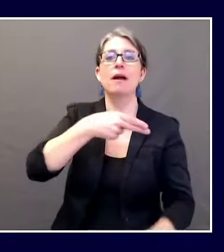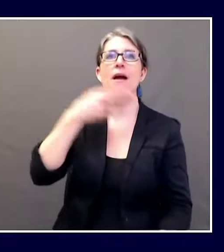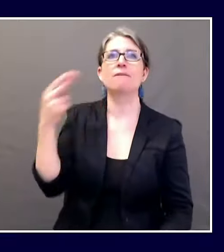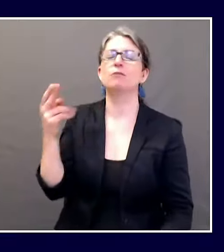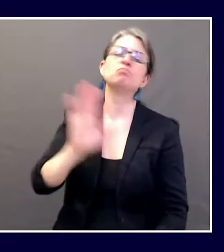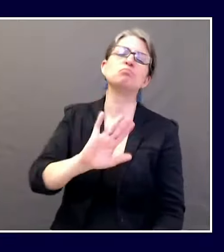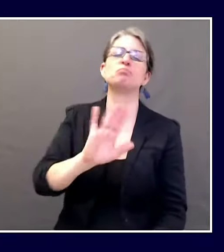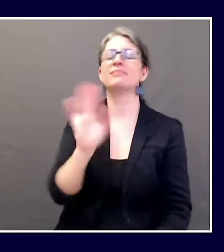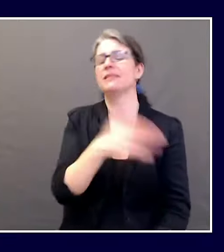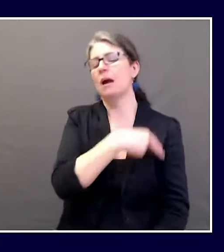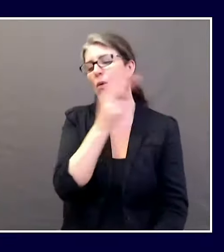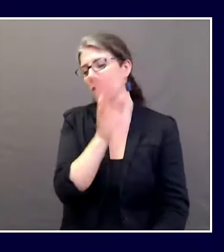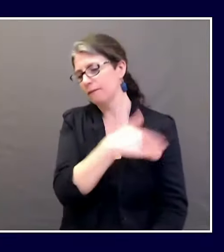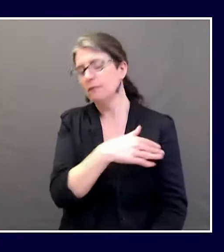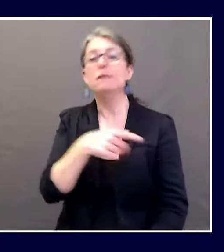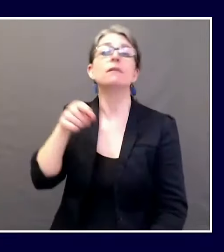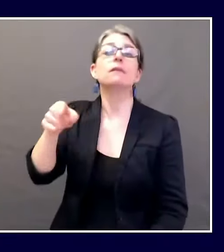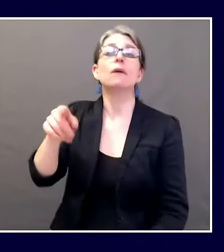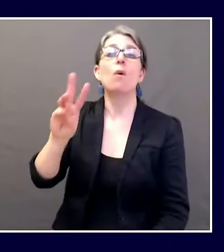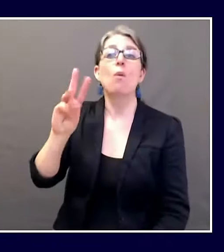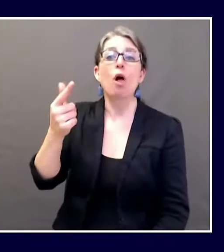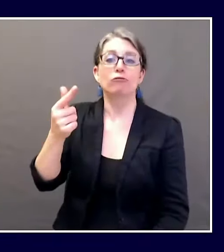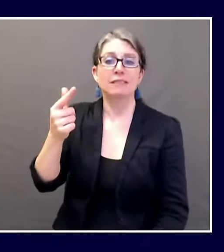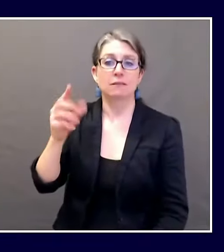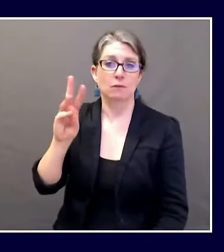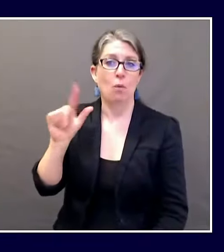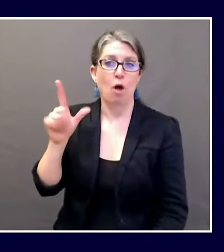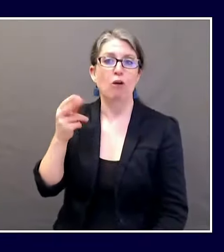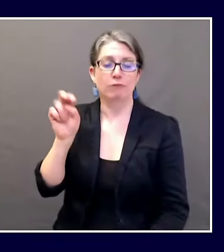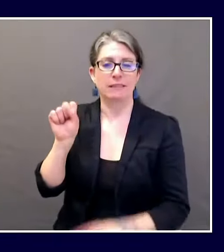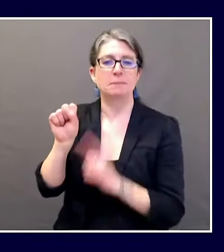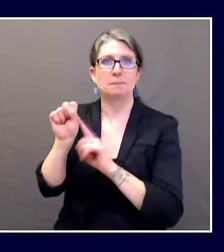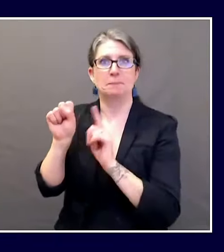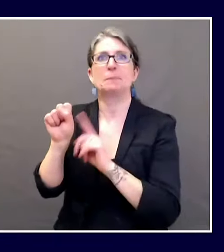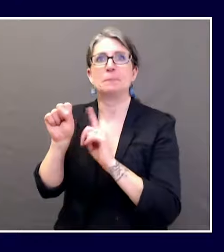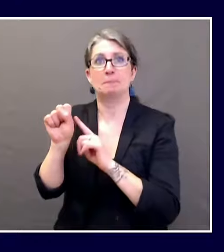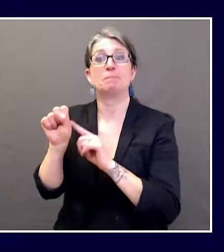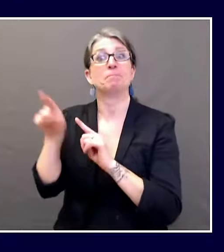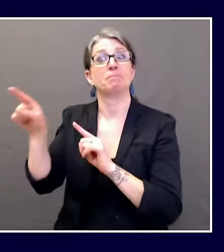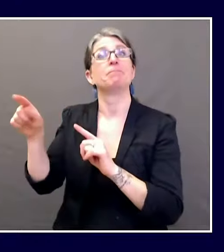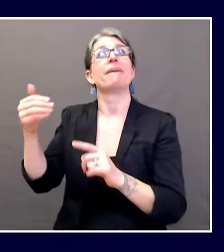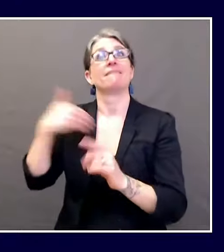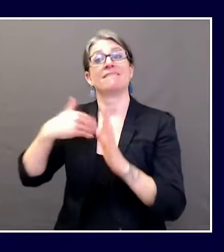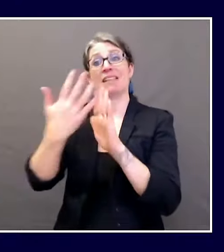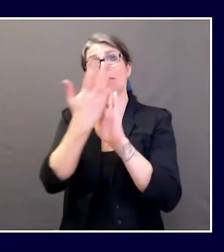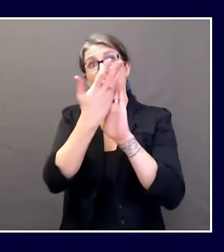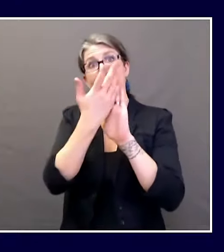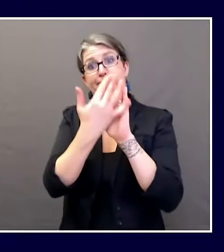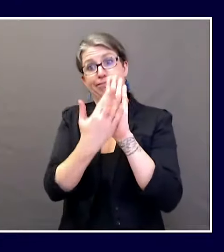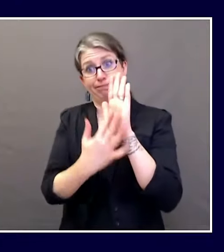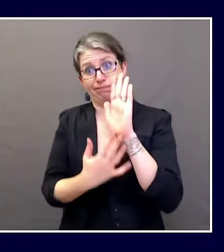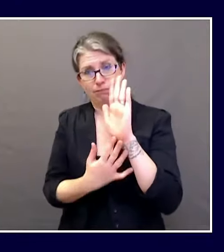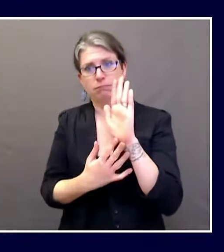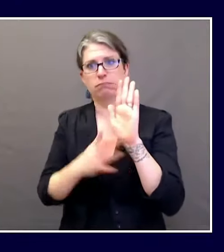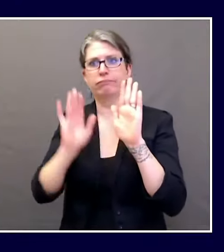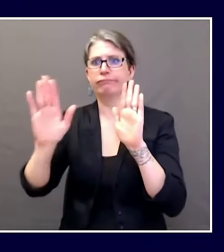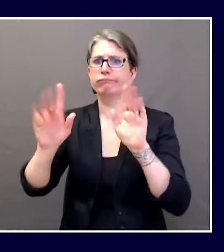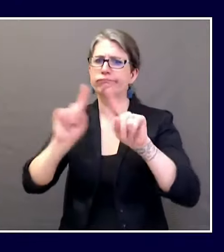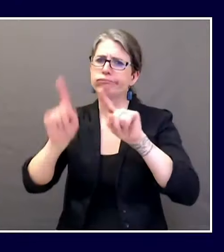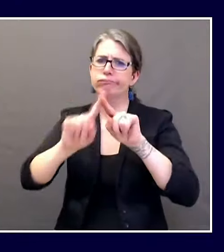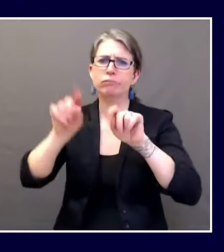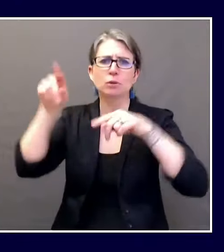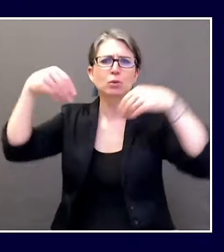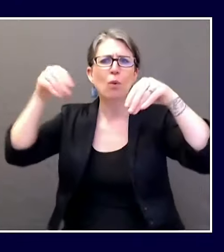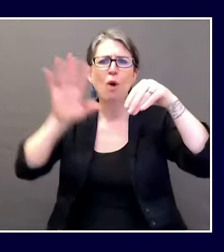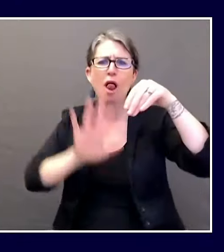their entire list of stores with how many each store could do every single day, and then chose stores that were in areas of